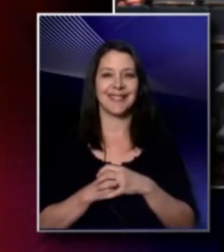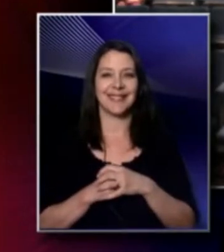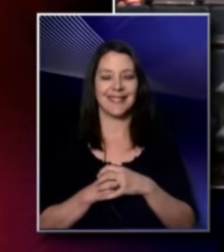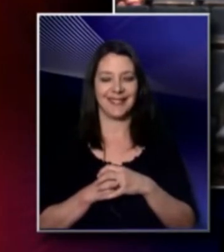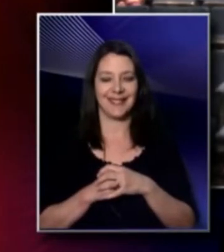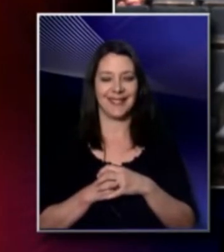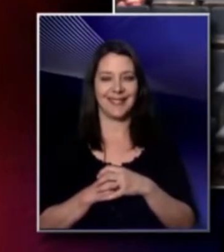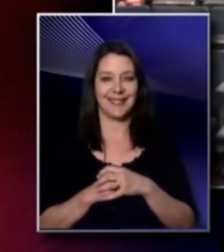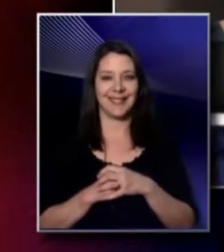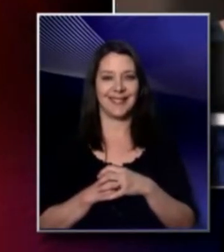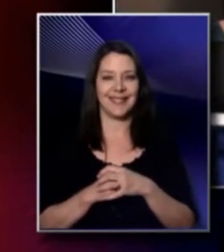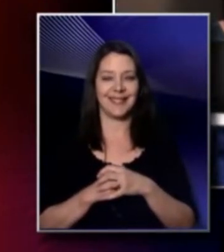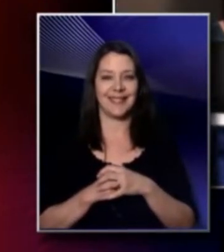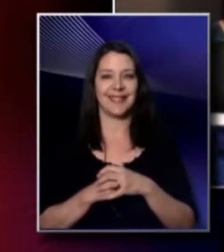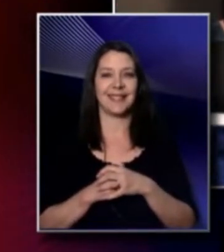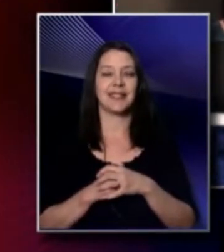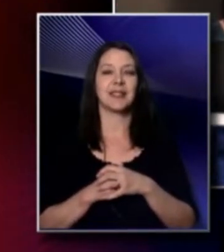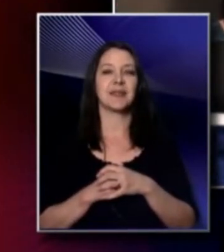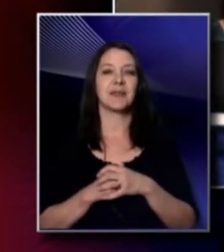Thank you.